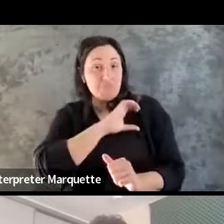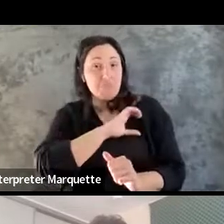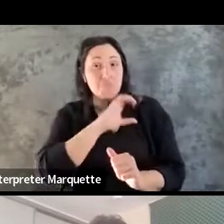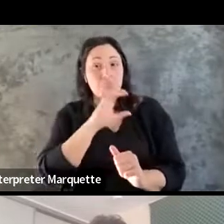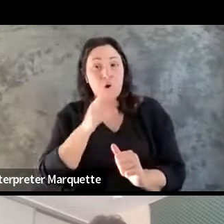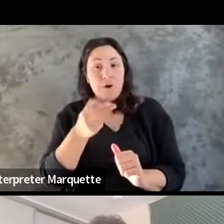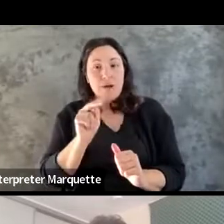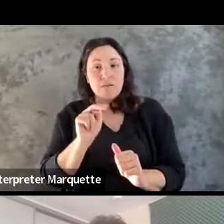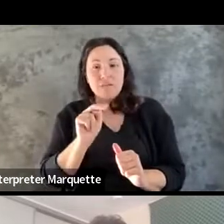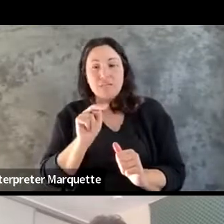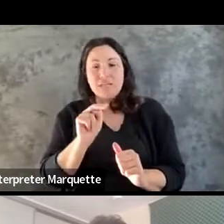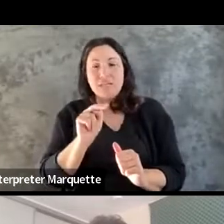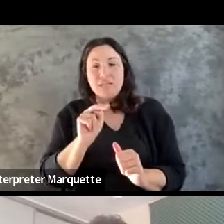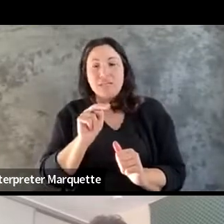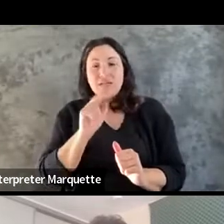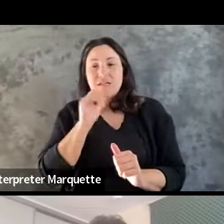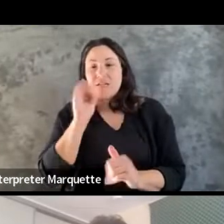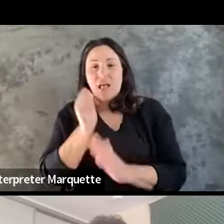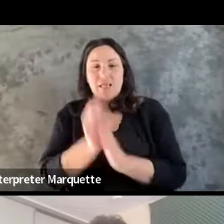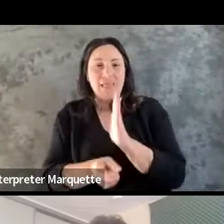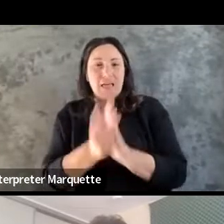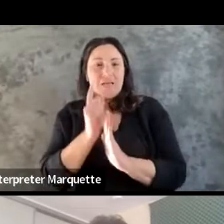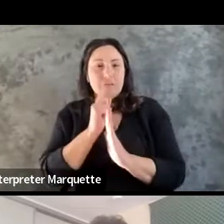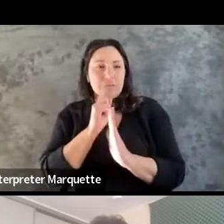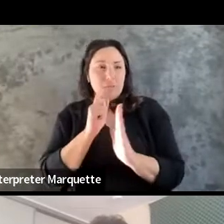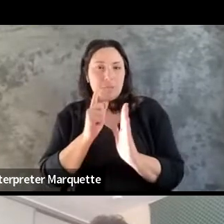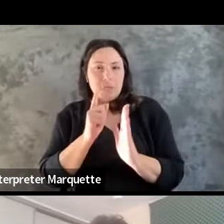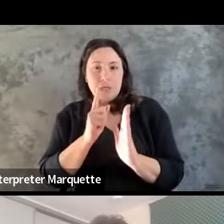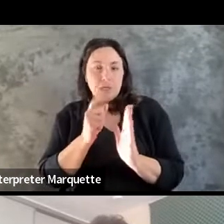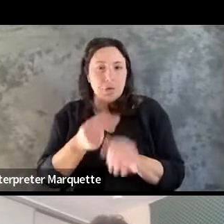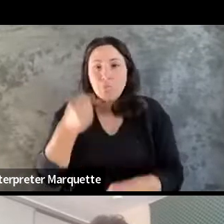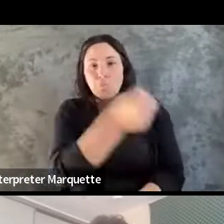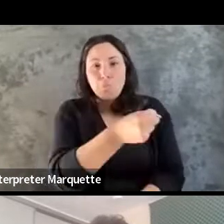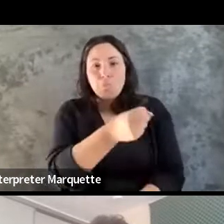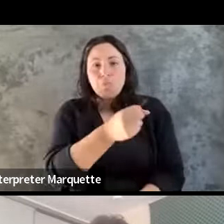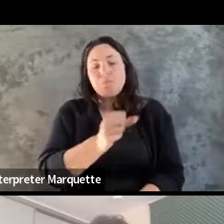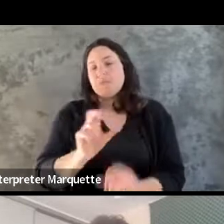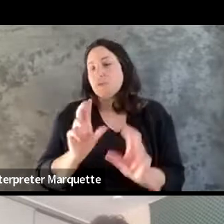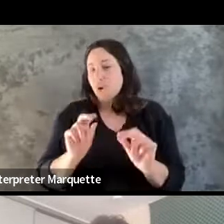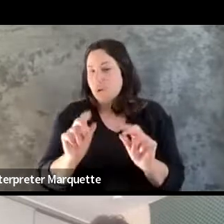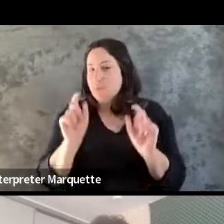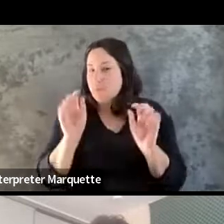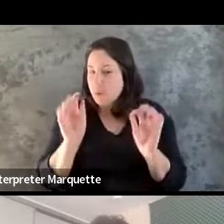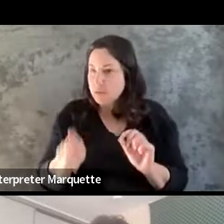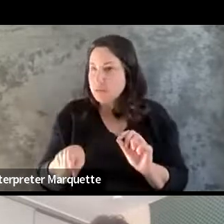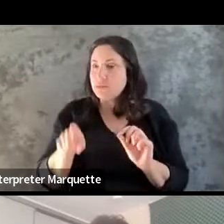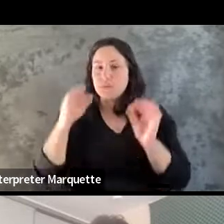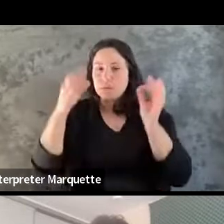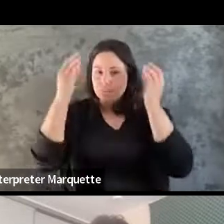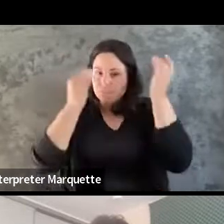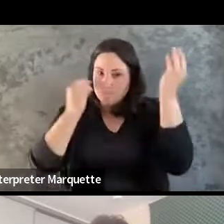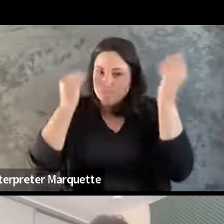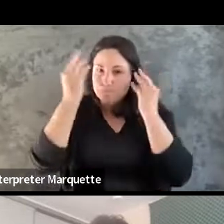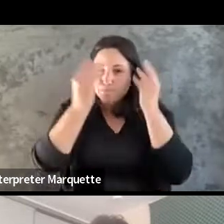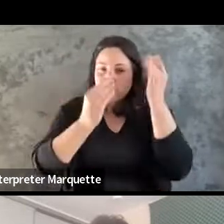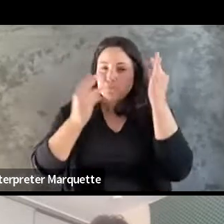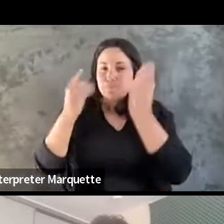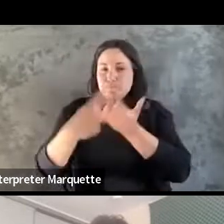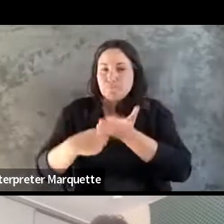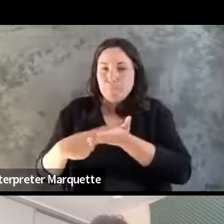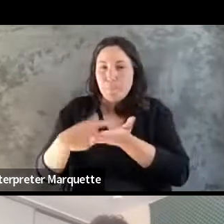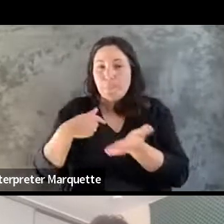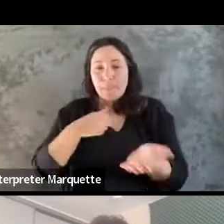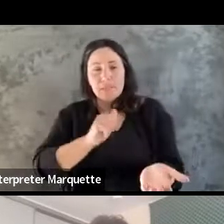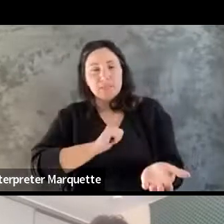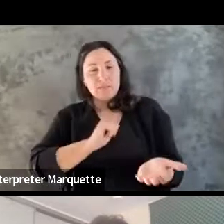a knee-jerk decision to make. It's something that has to be carefully considered. I was doing a little bit of